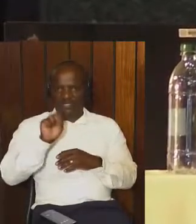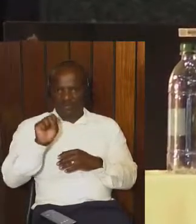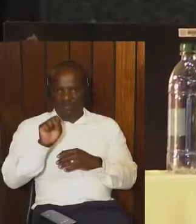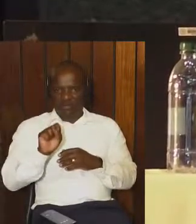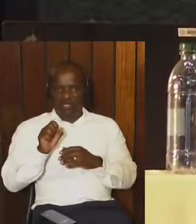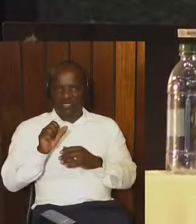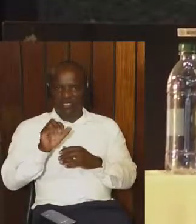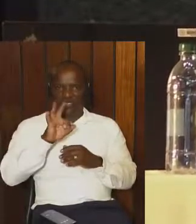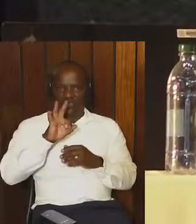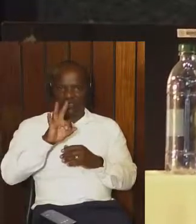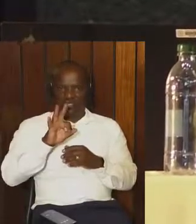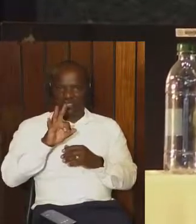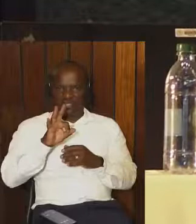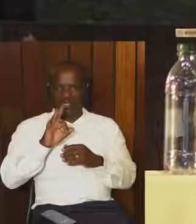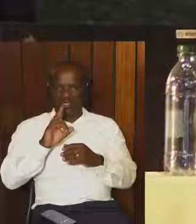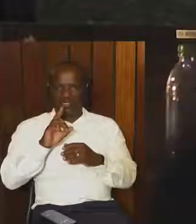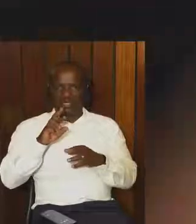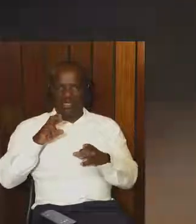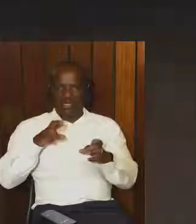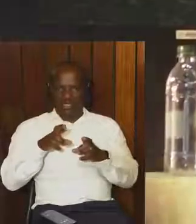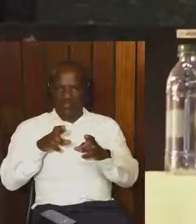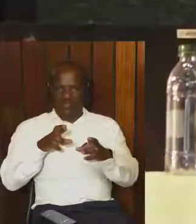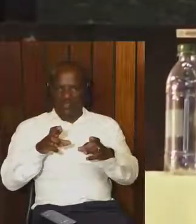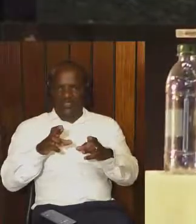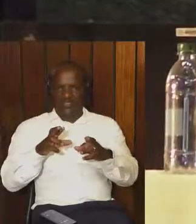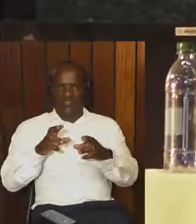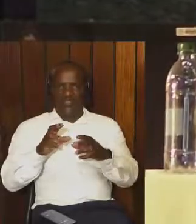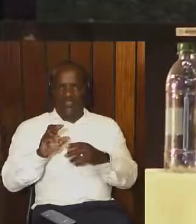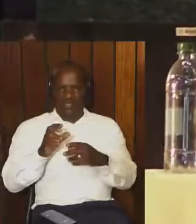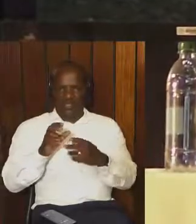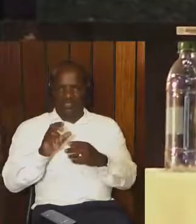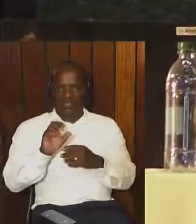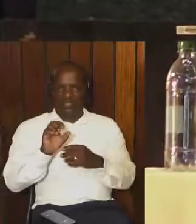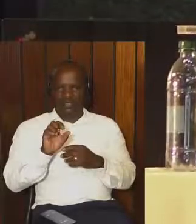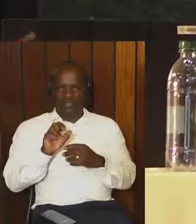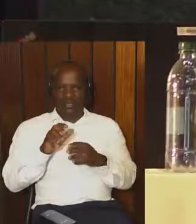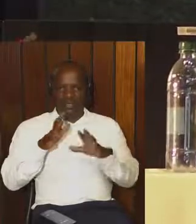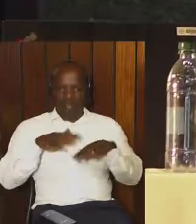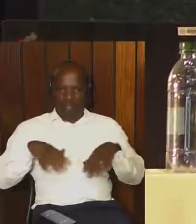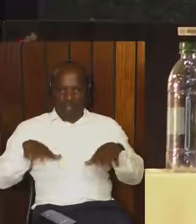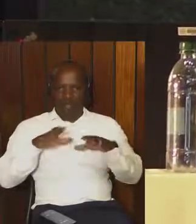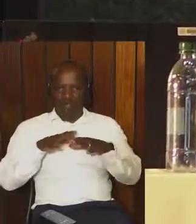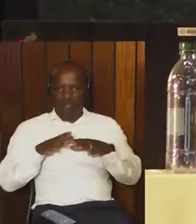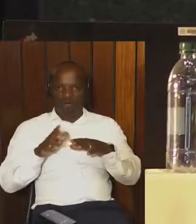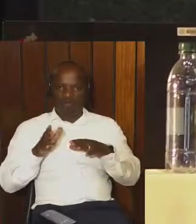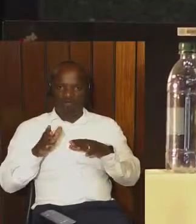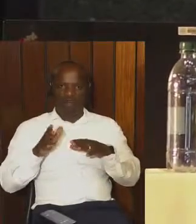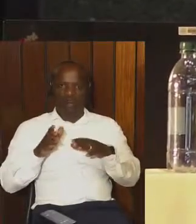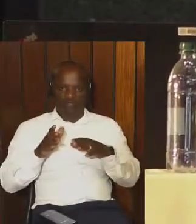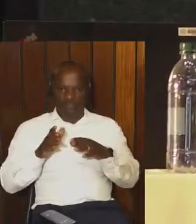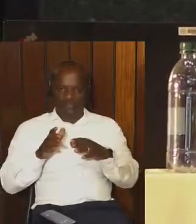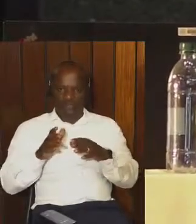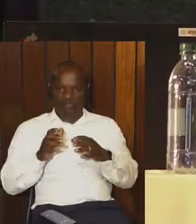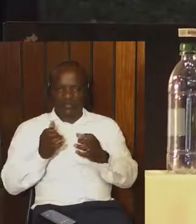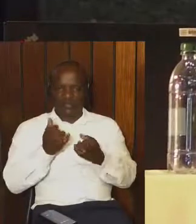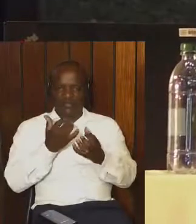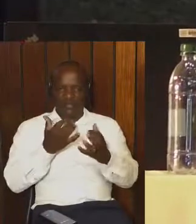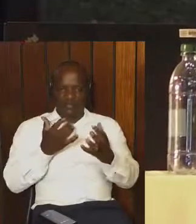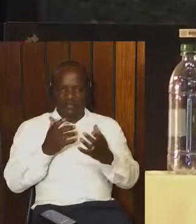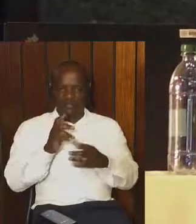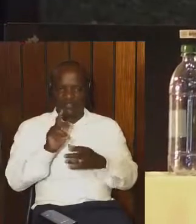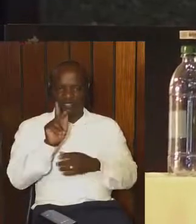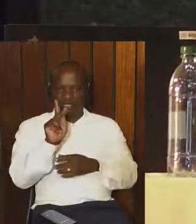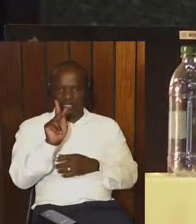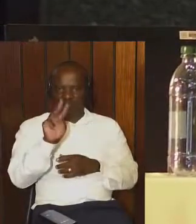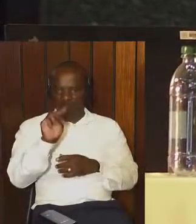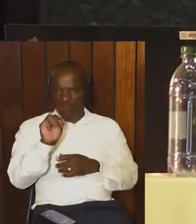Three Rivers, Vanderbilt Park and Bophelong, and Sharpeville. So in total we have done, the question was how much kilometers have you done? We have